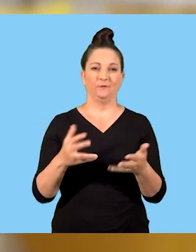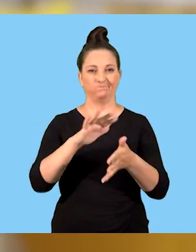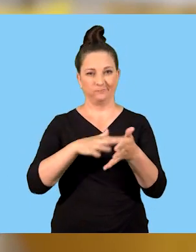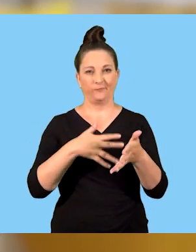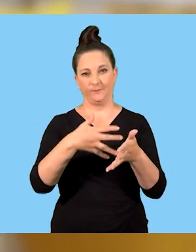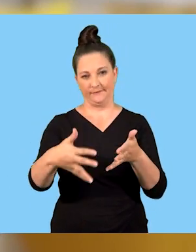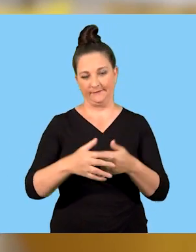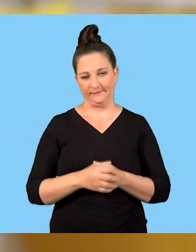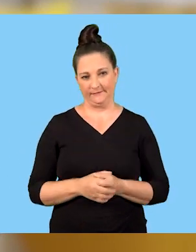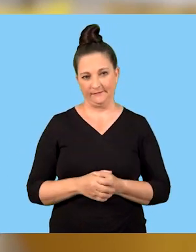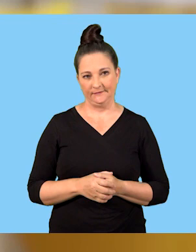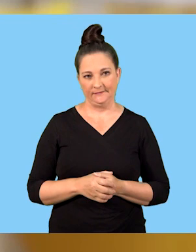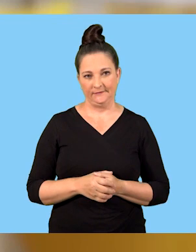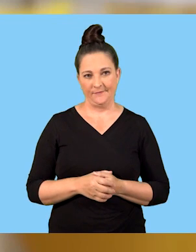balance.